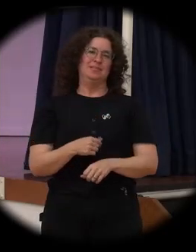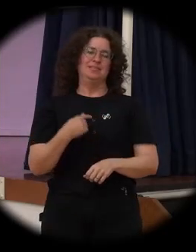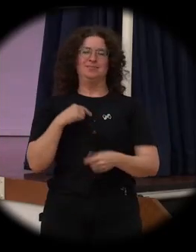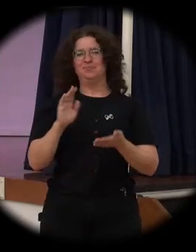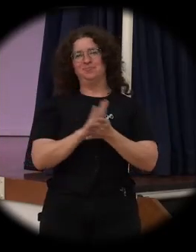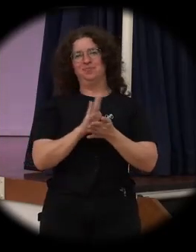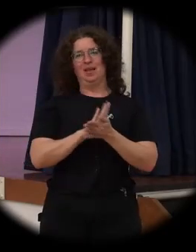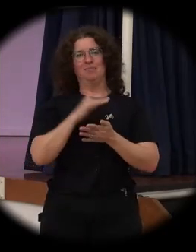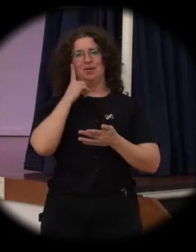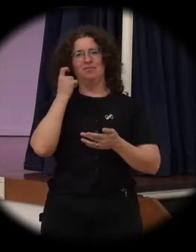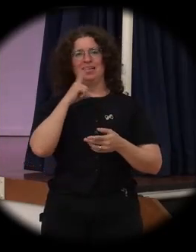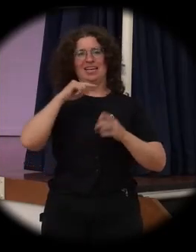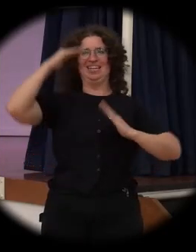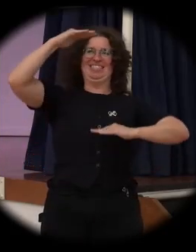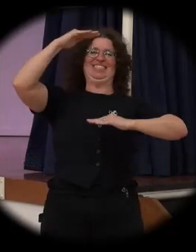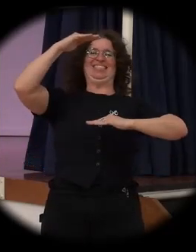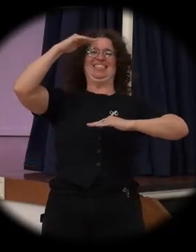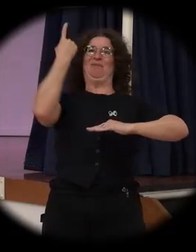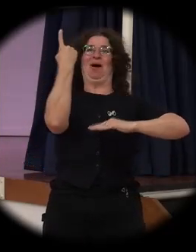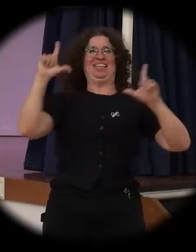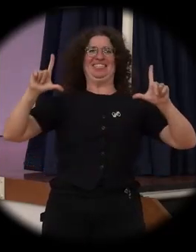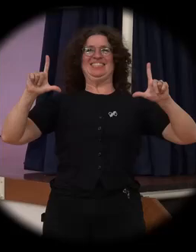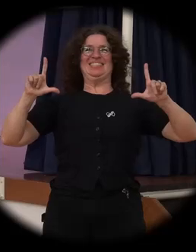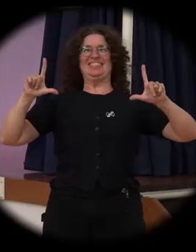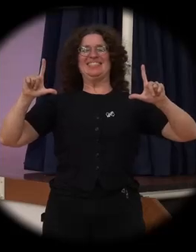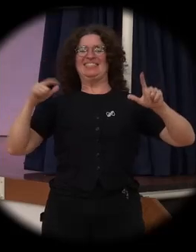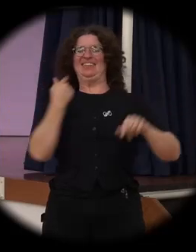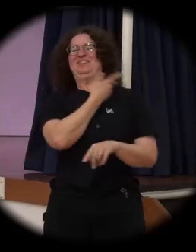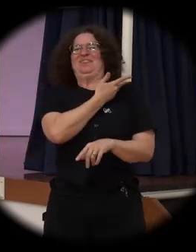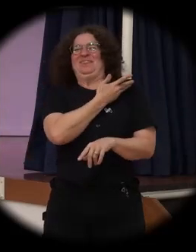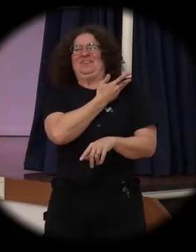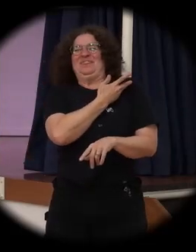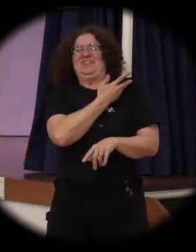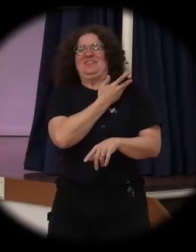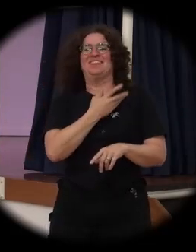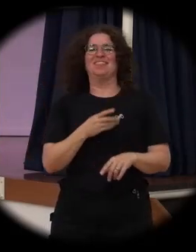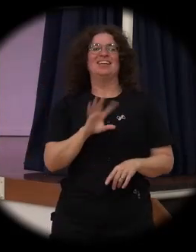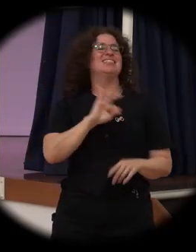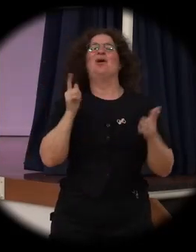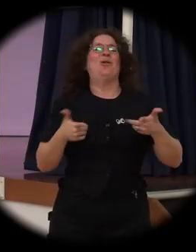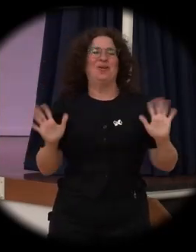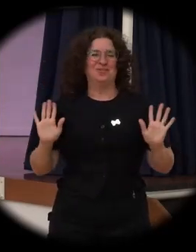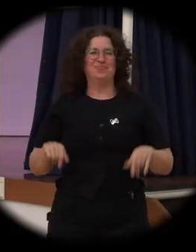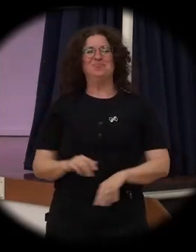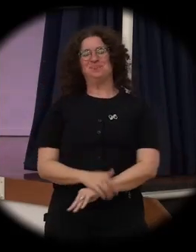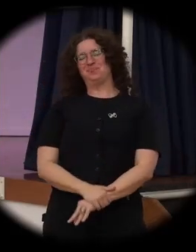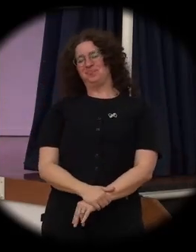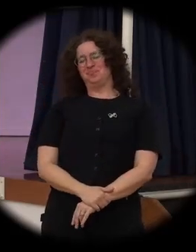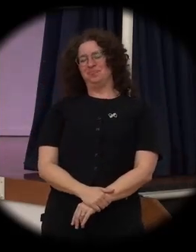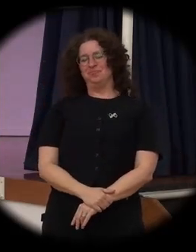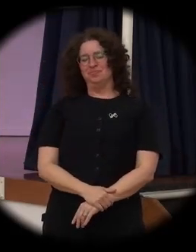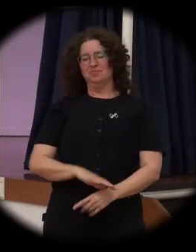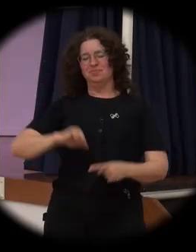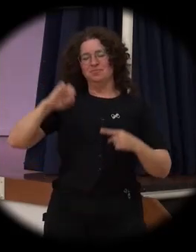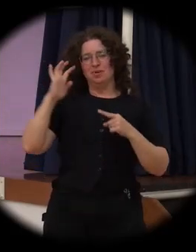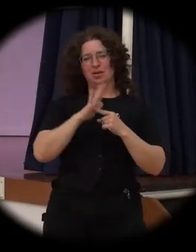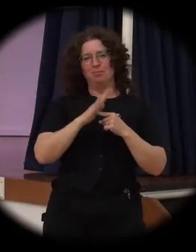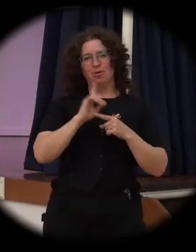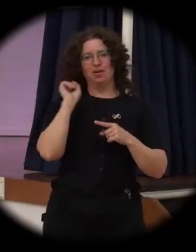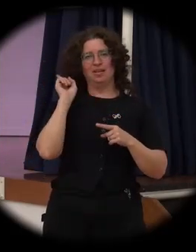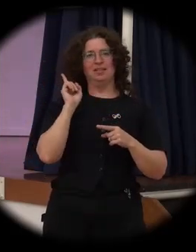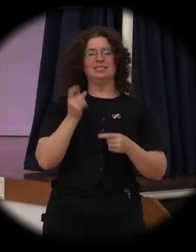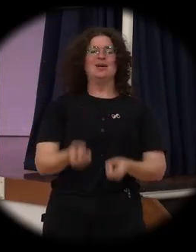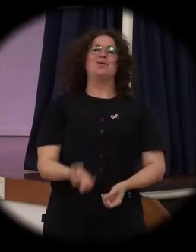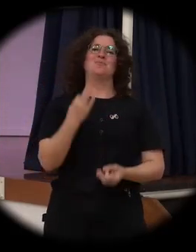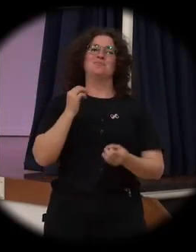happy to discover that I can fit it on a single slide, so I wanted to show that it's actually not that much, and importantly, this version of it has no